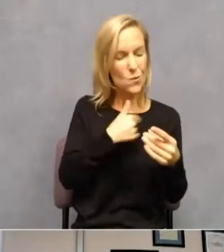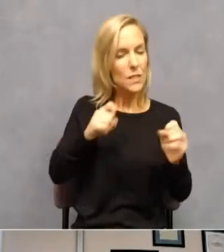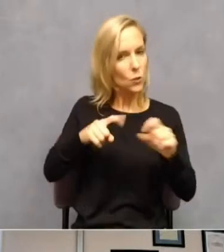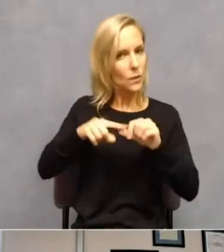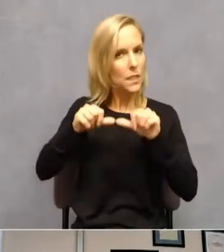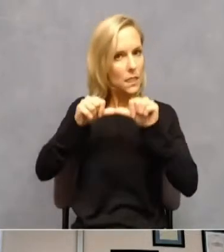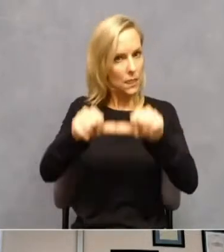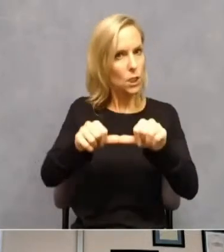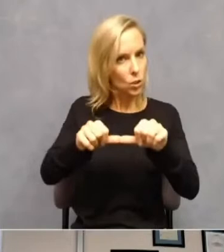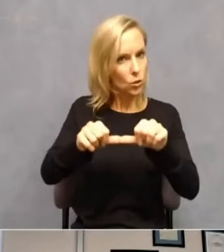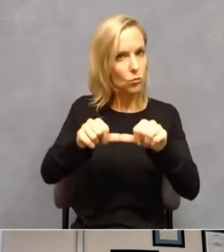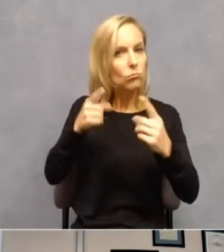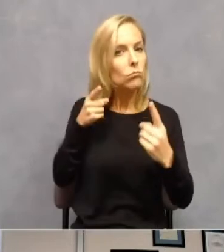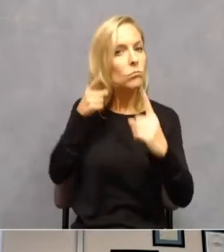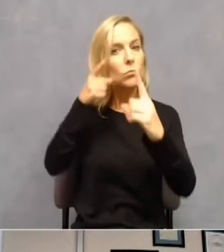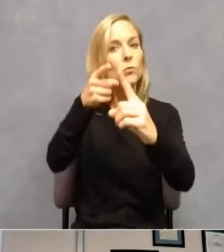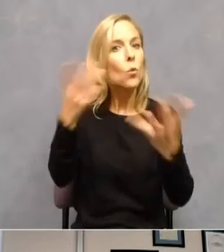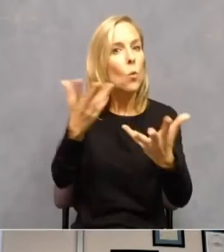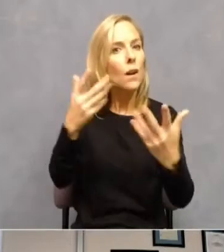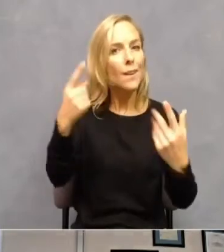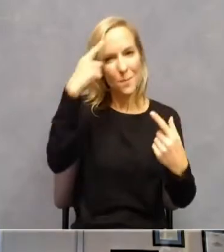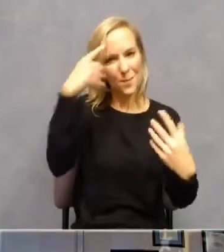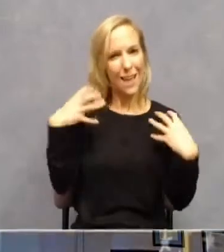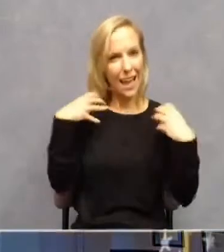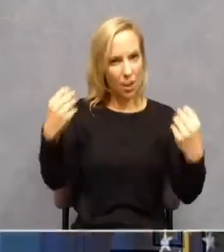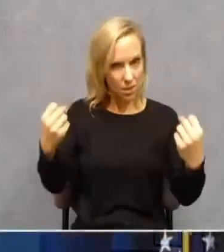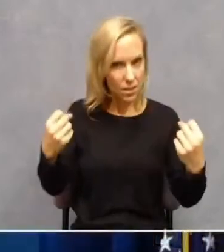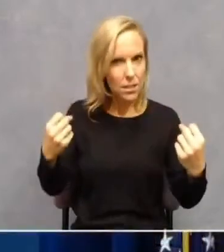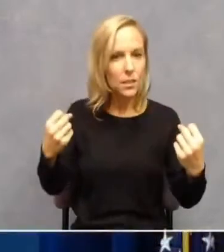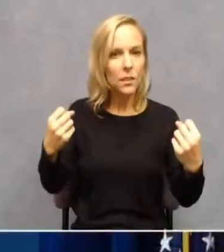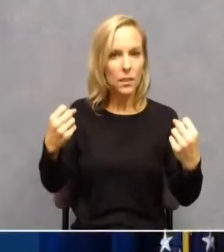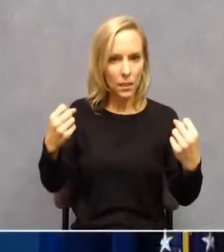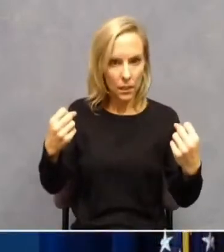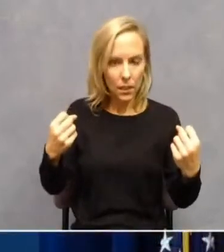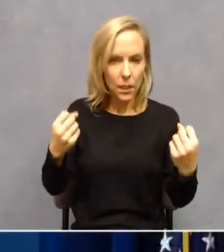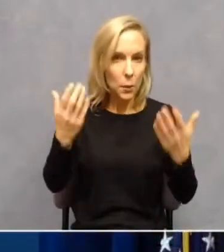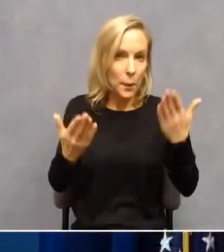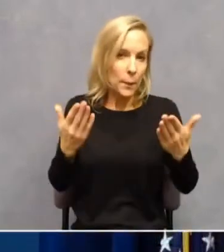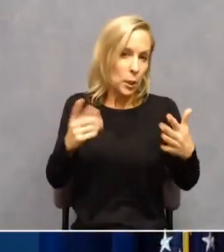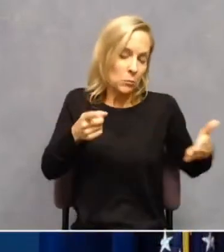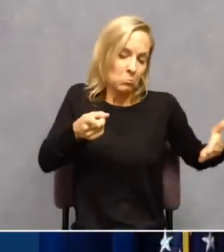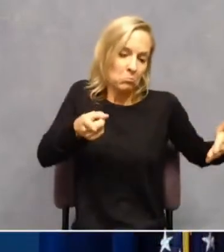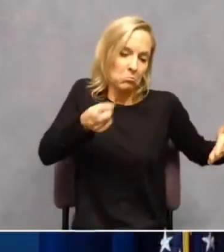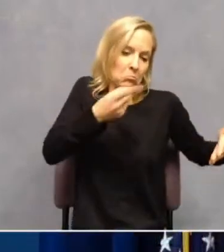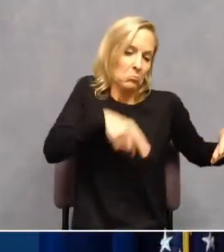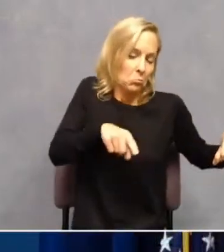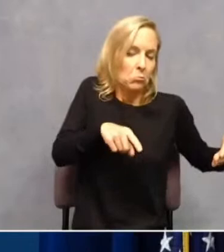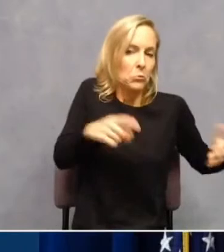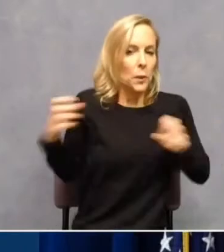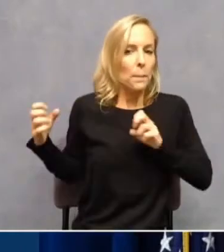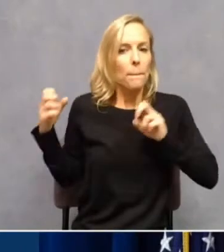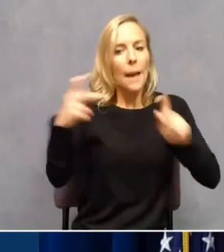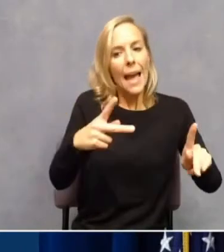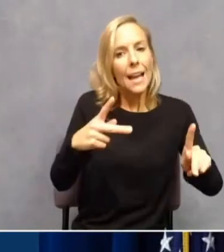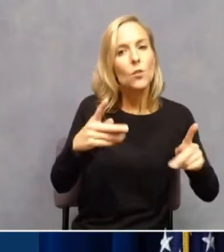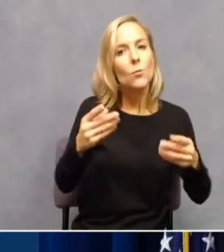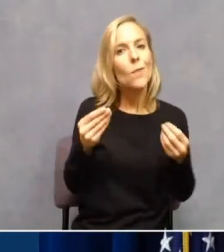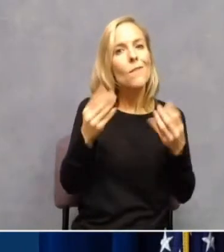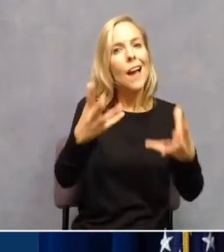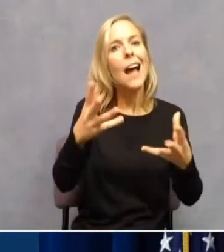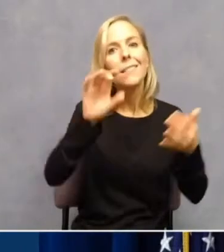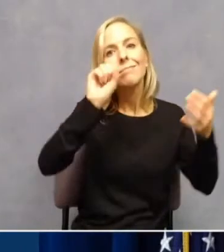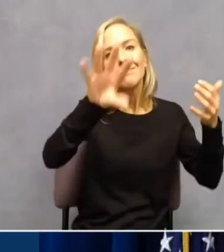on is our mental health. And maybe starting early next week, we can get back to providing tips, whether